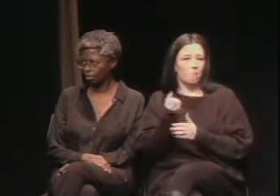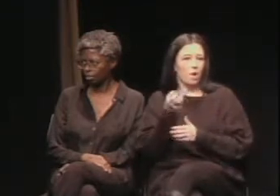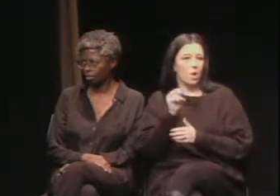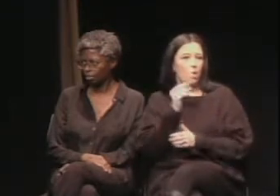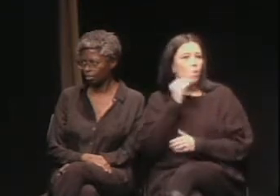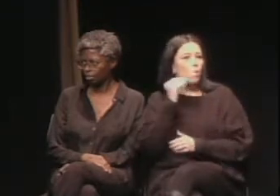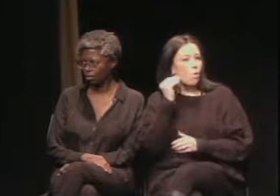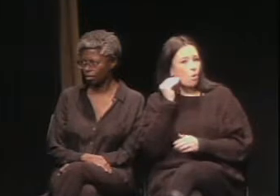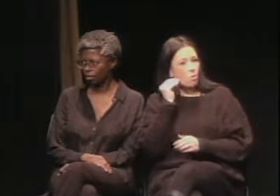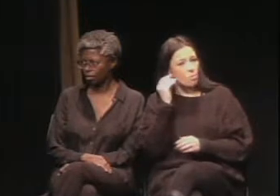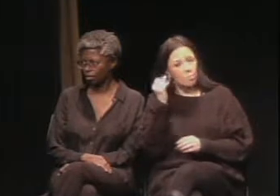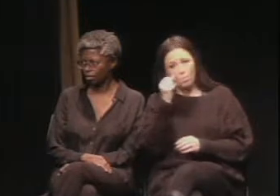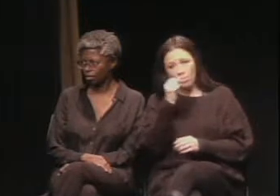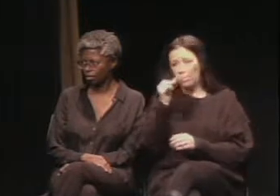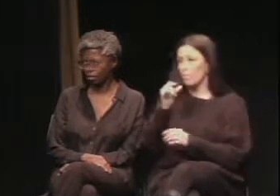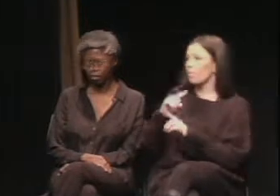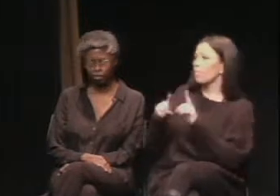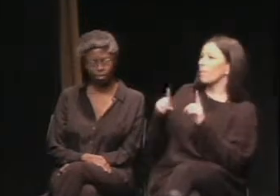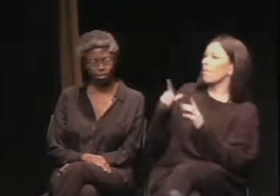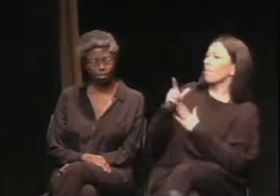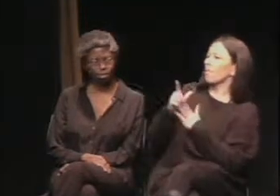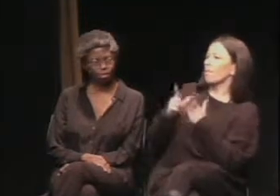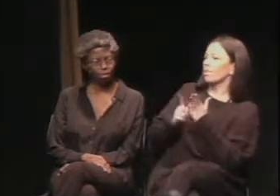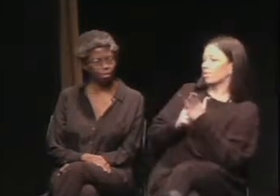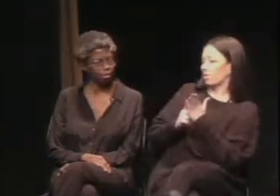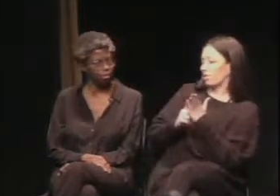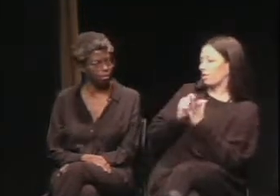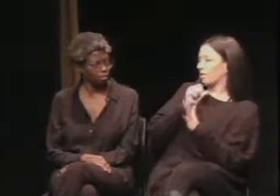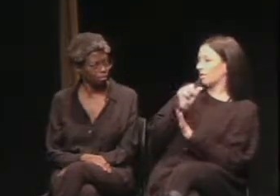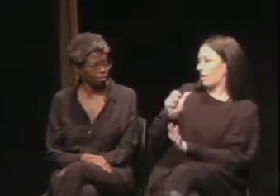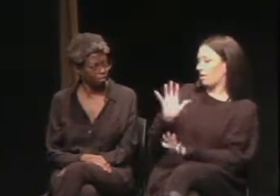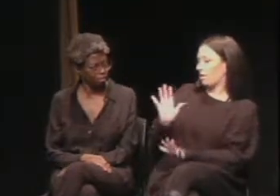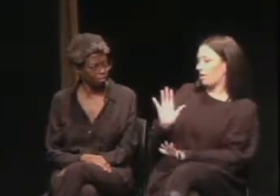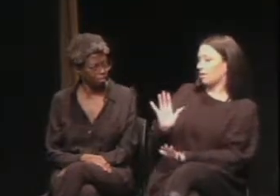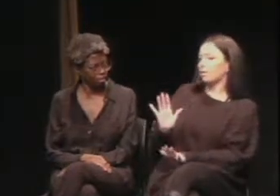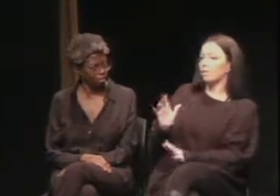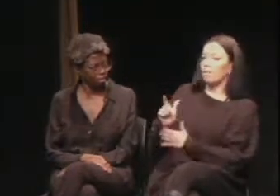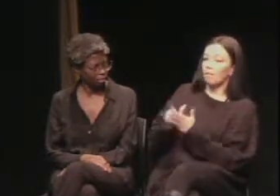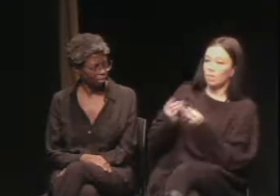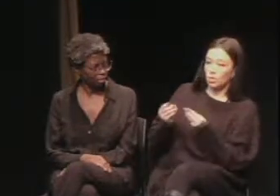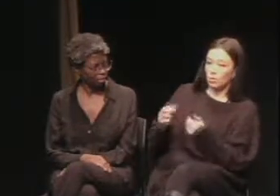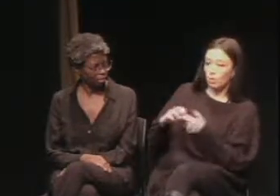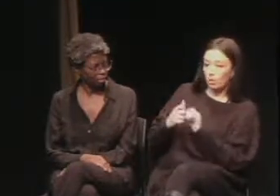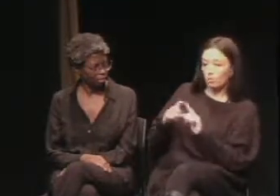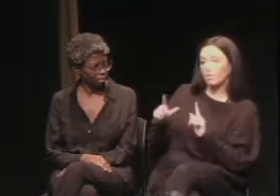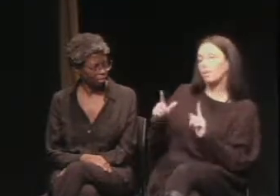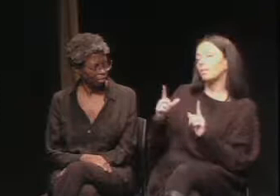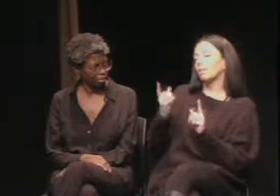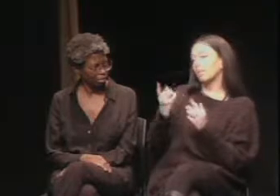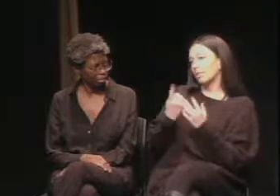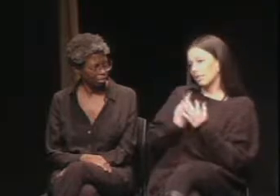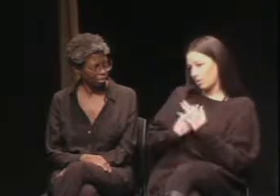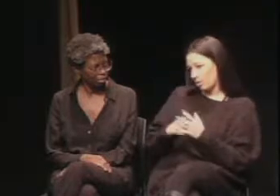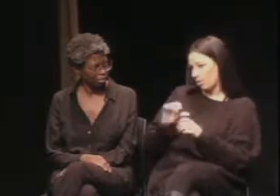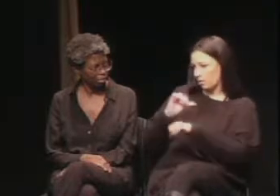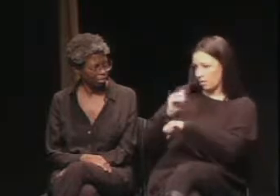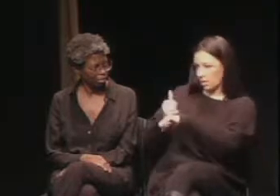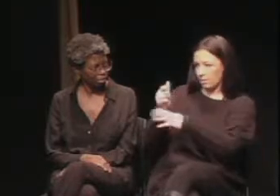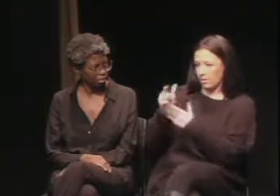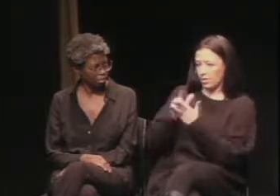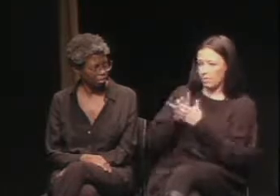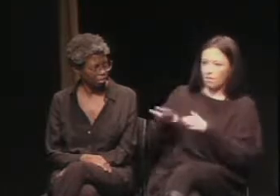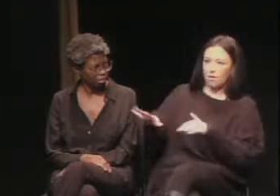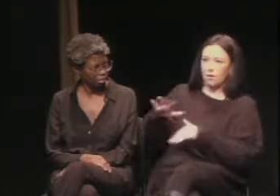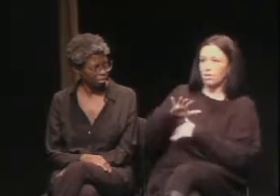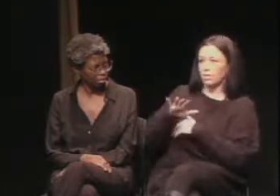will say this. Though there's legislation, not the legislation is going to solve the problem, but there is growing legislation across the country